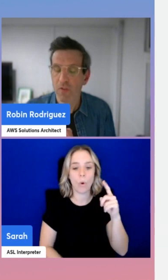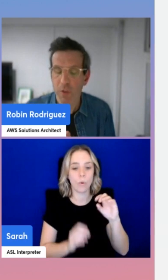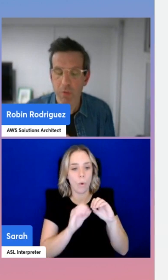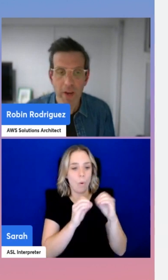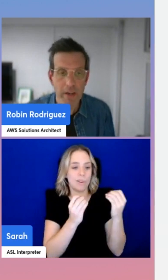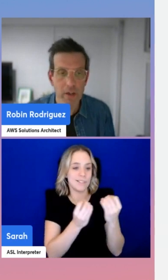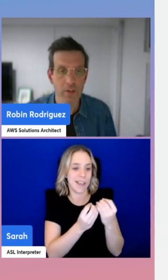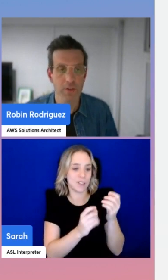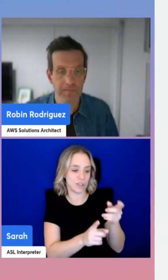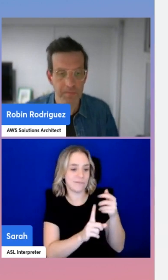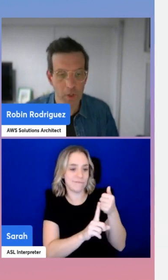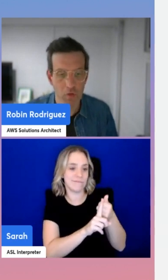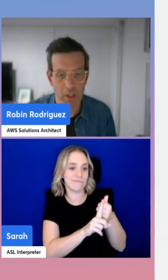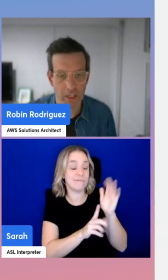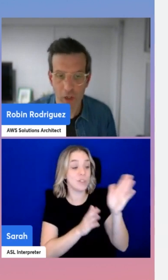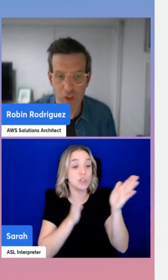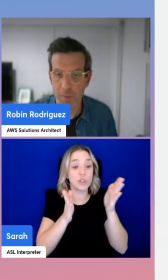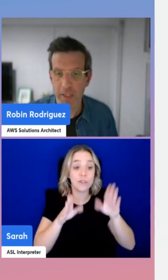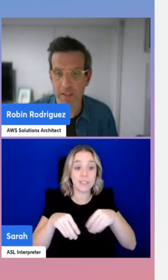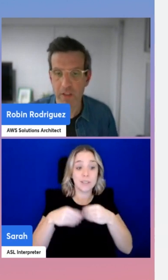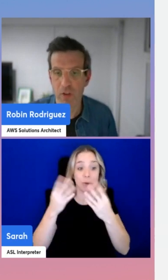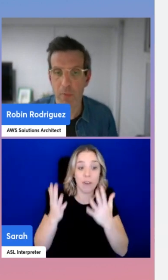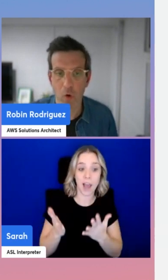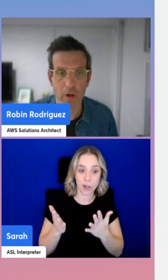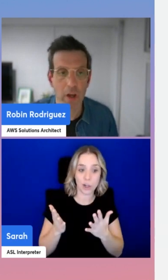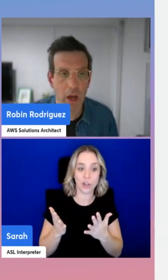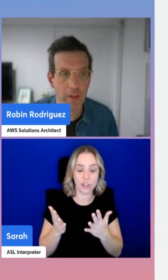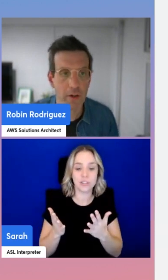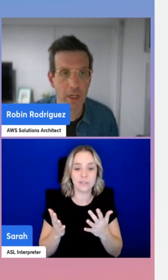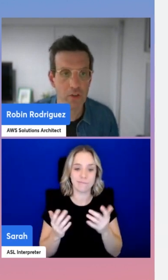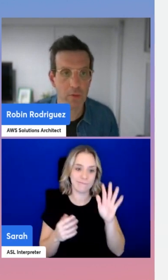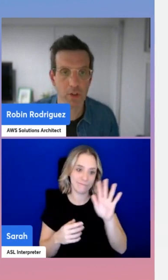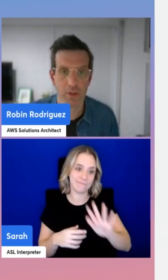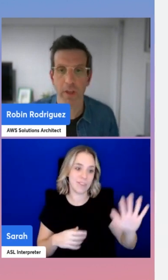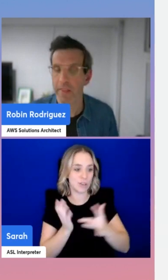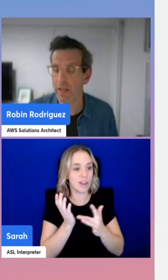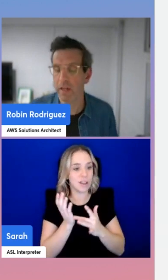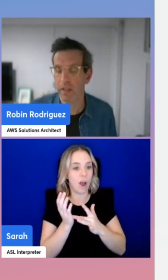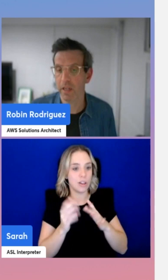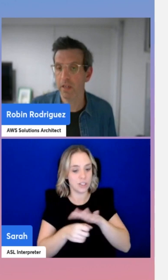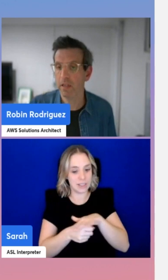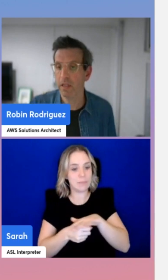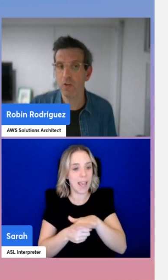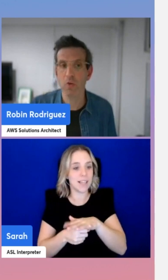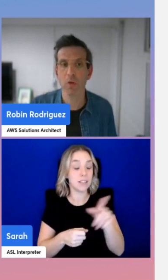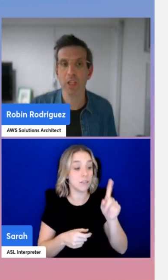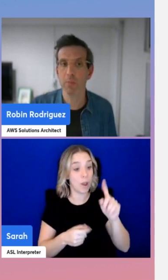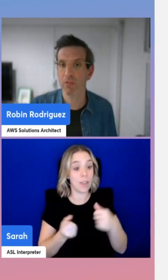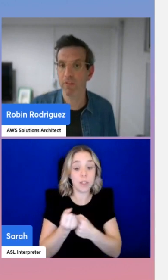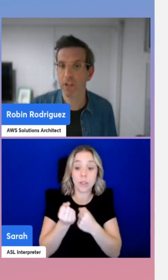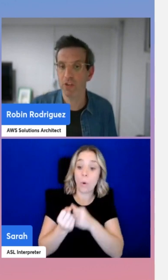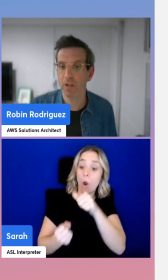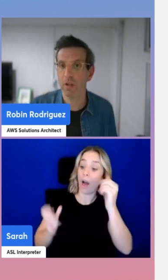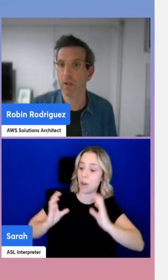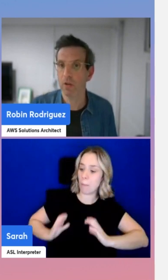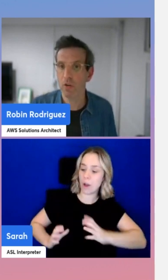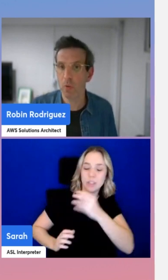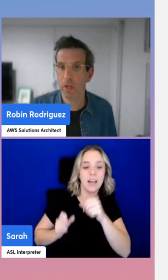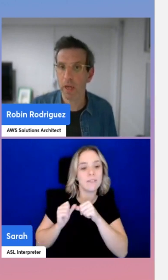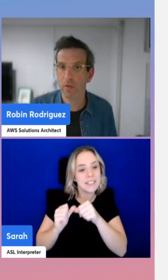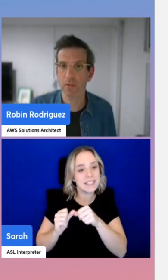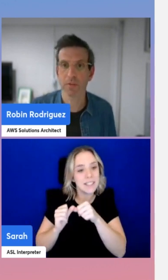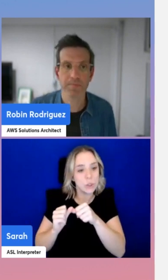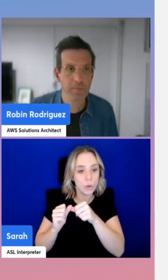organizations, service providers across the technology space that support other customers that need to continually provision